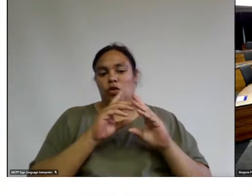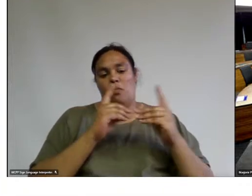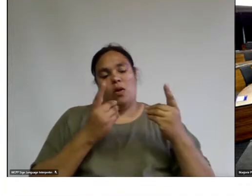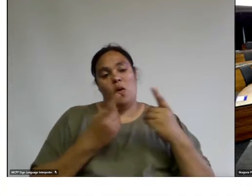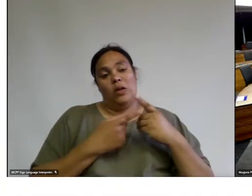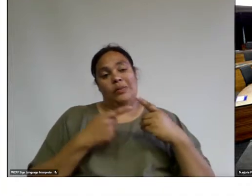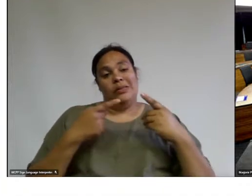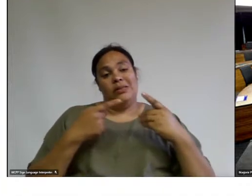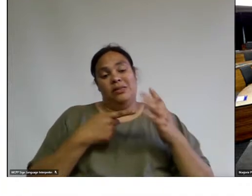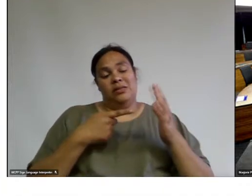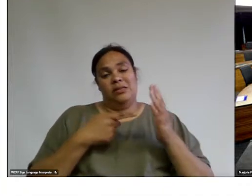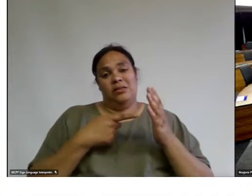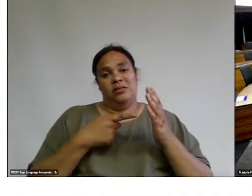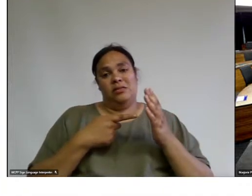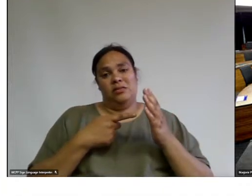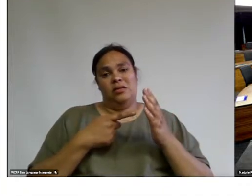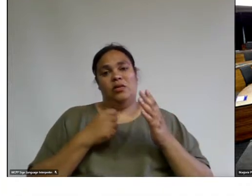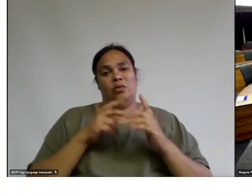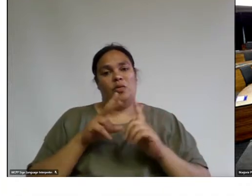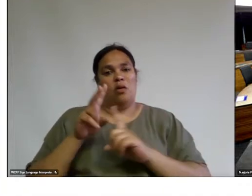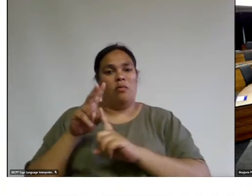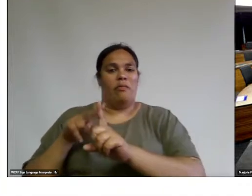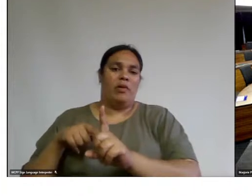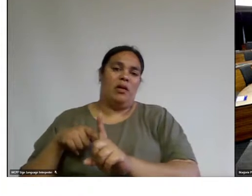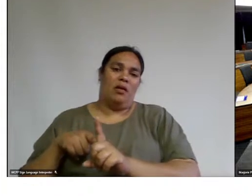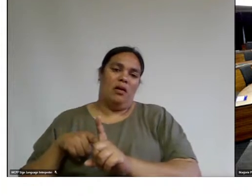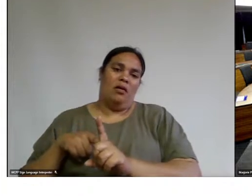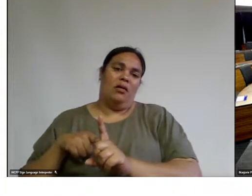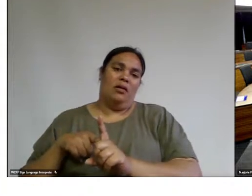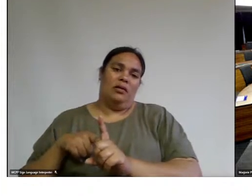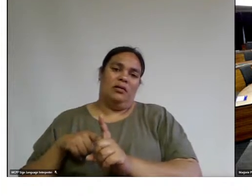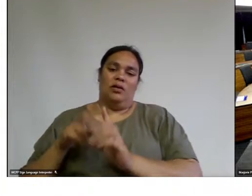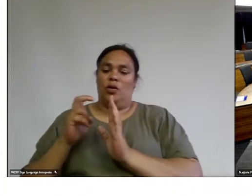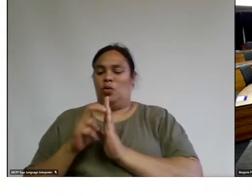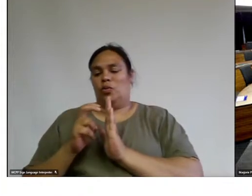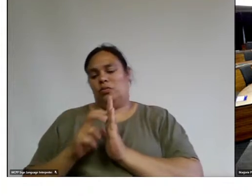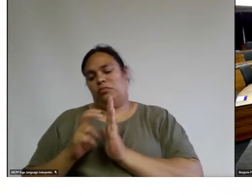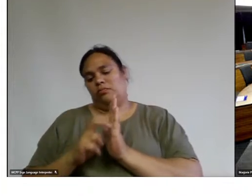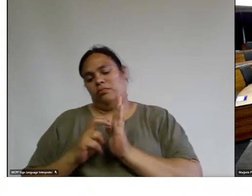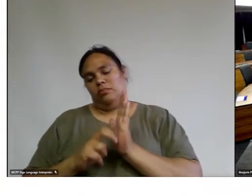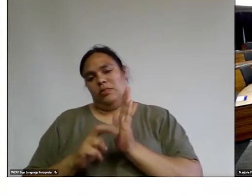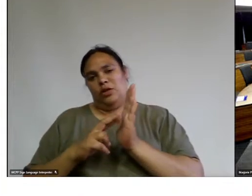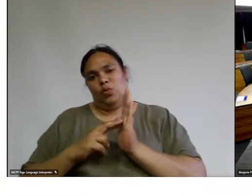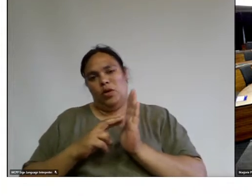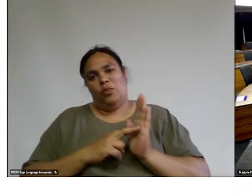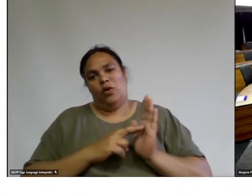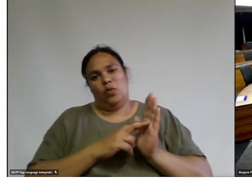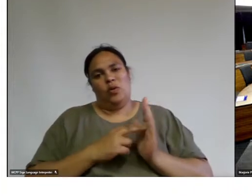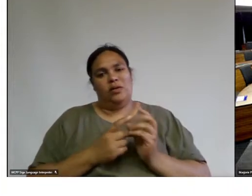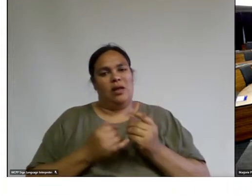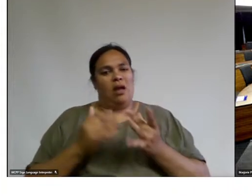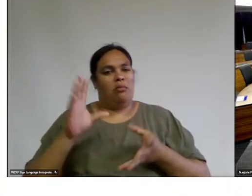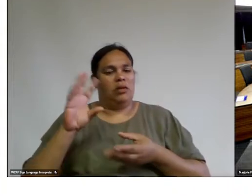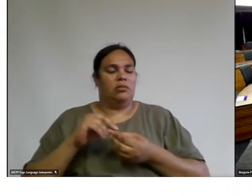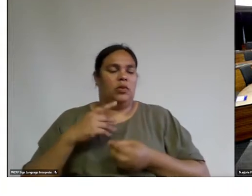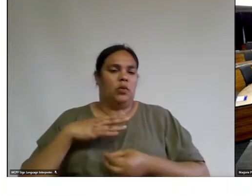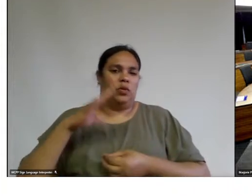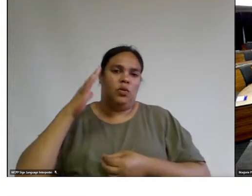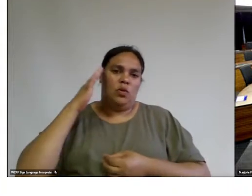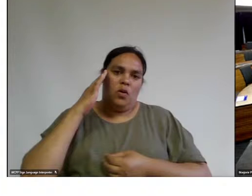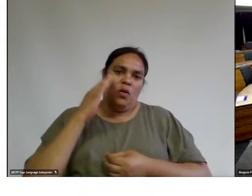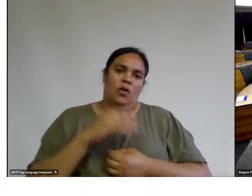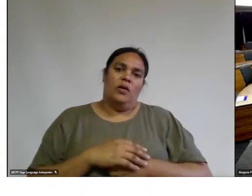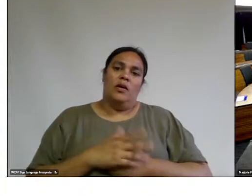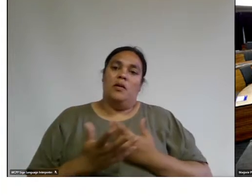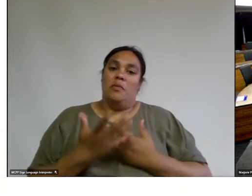department to comply with all these regulatory requirements, if they